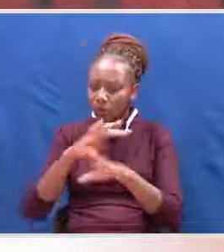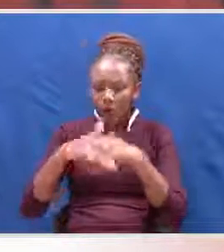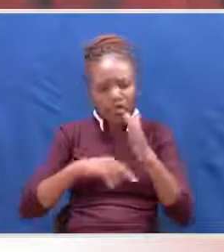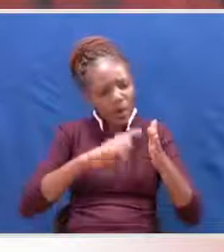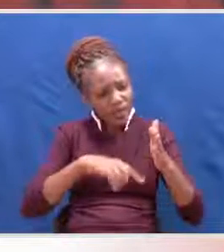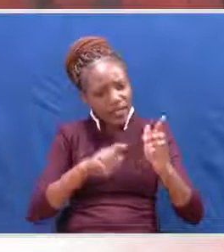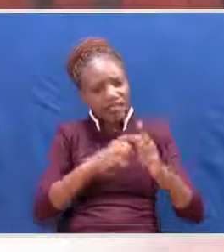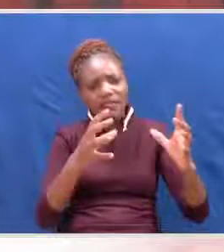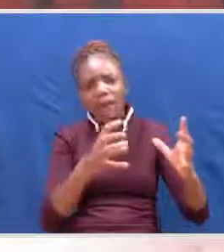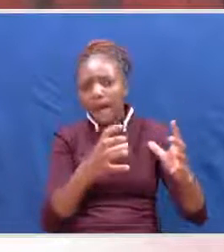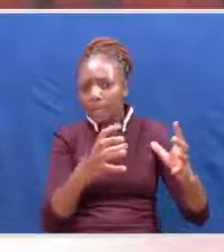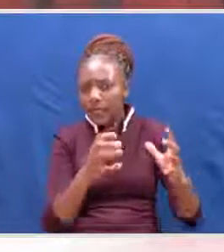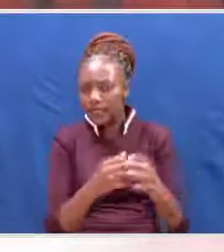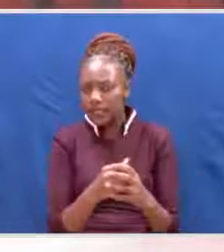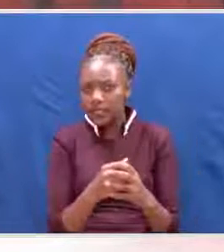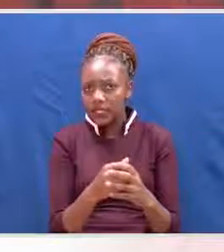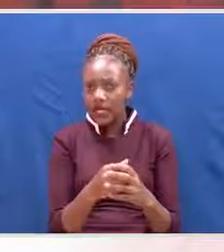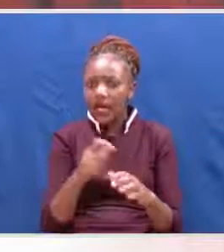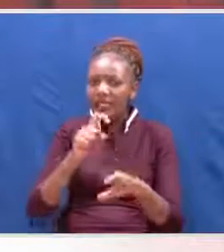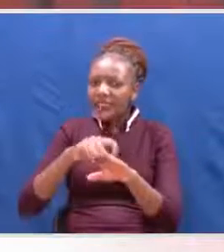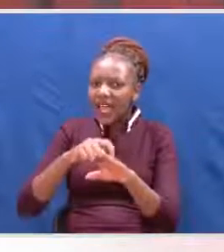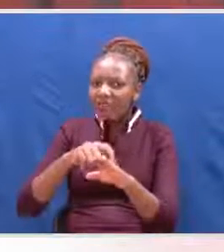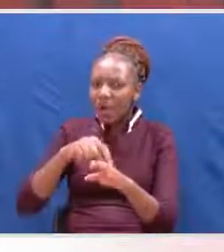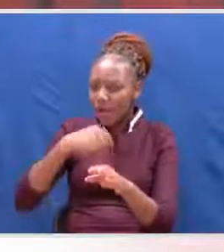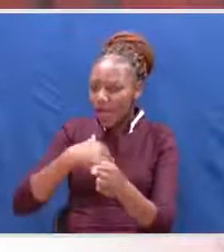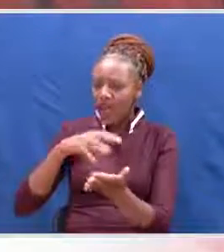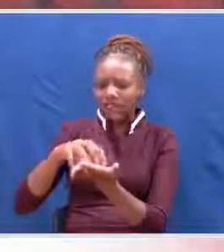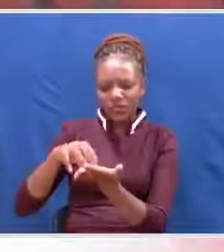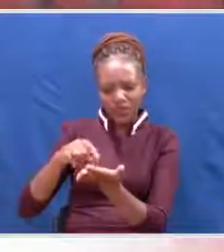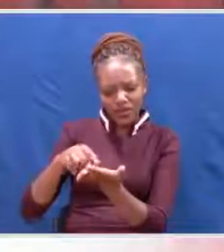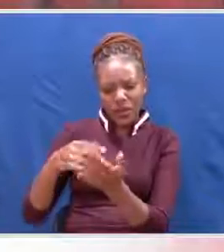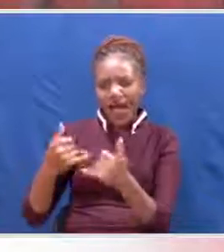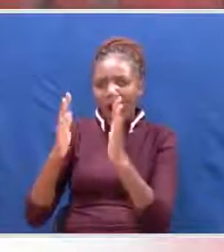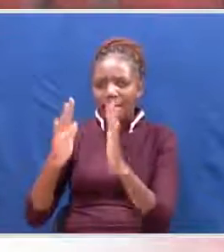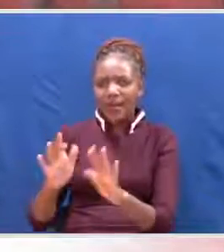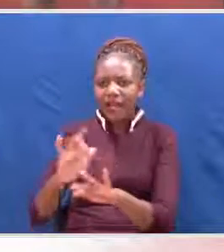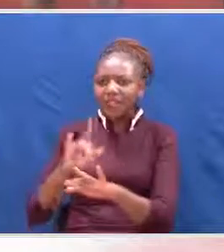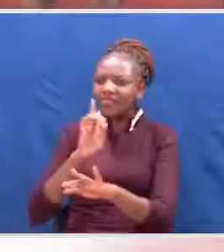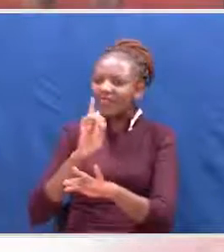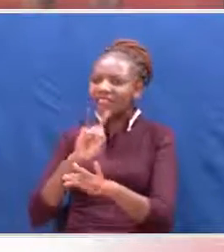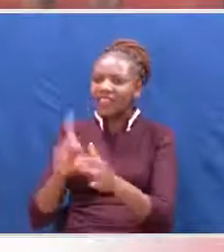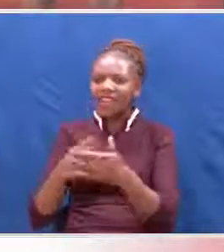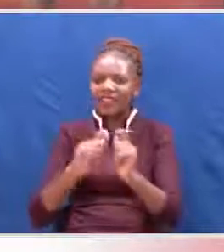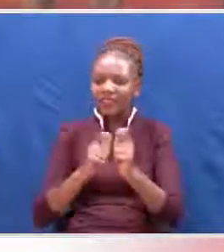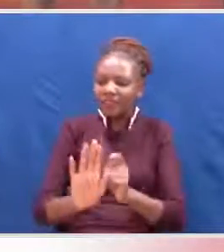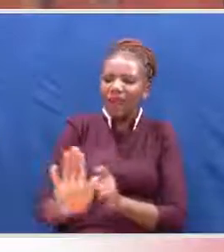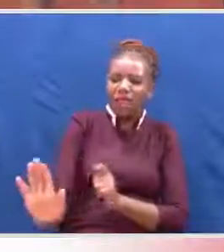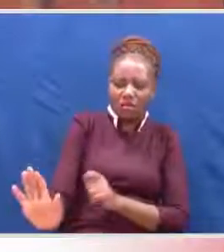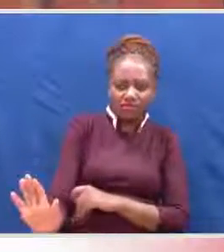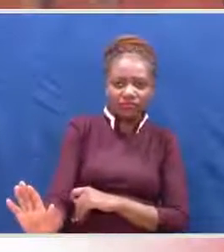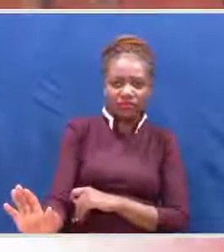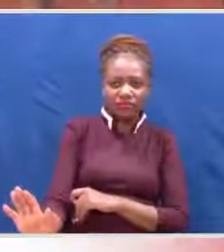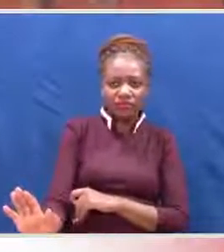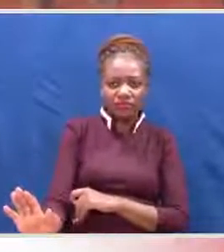So in situations where you find that a player has been injured and abandoned by his club, it